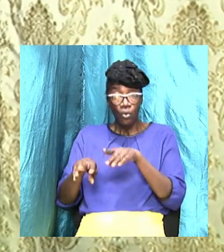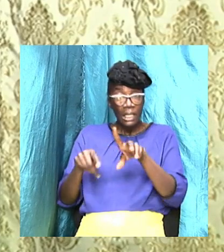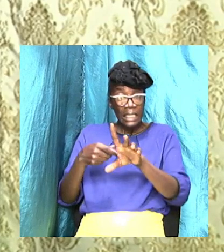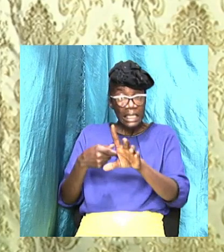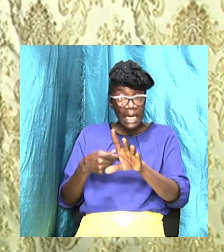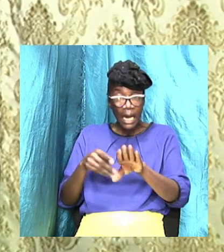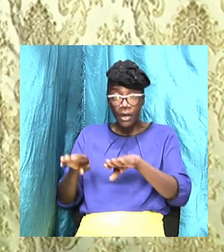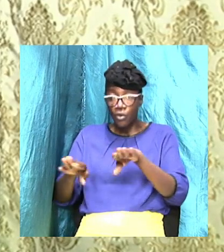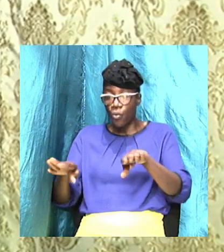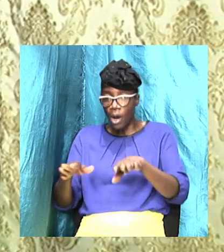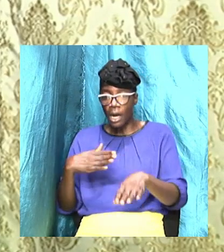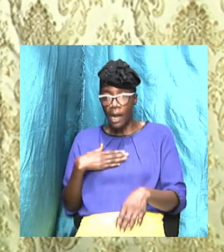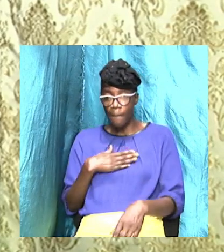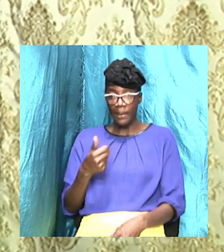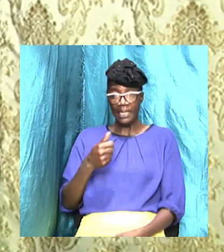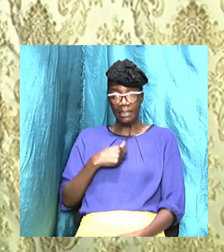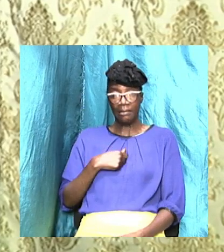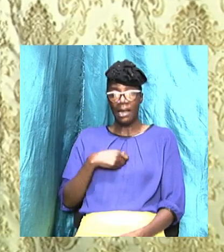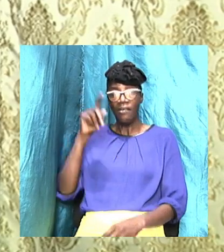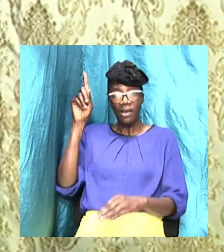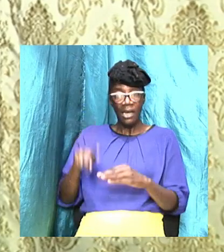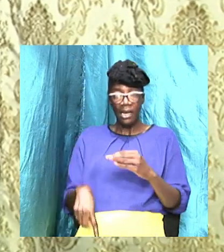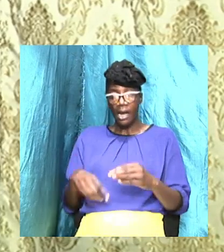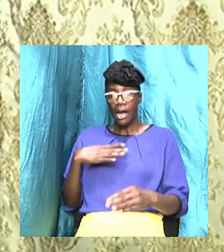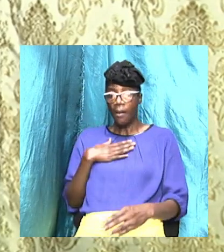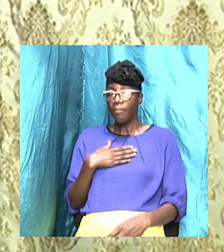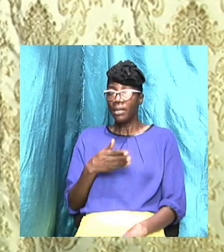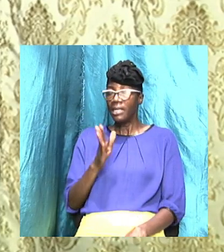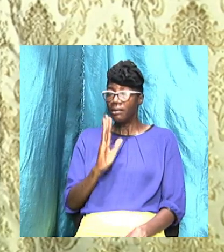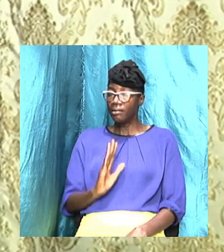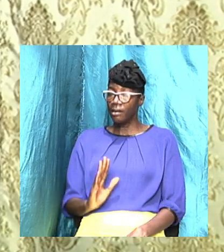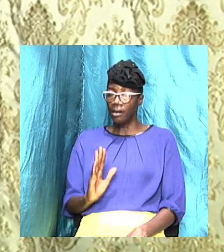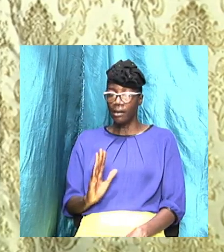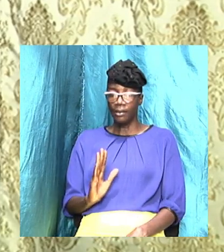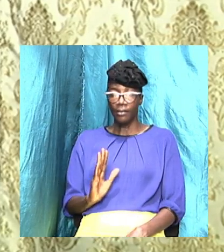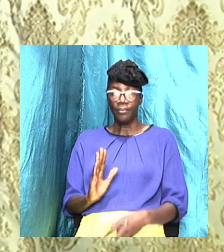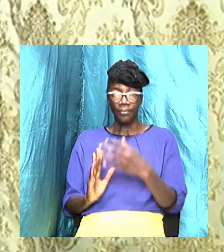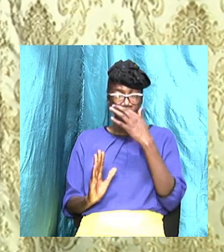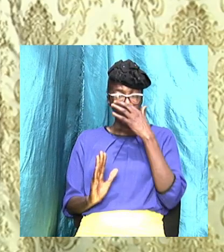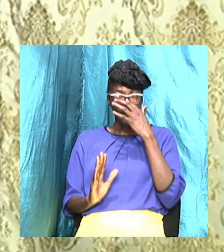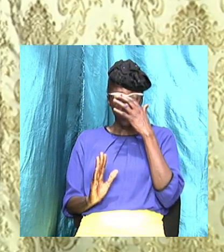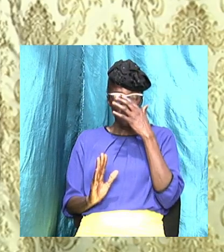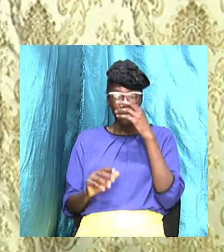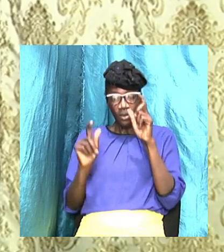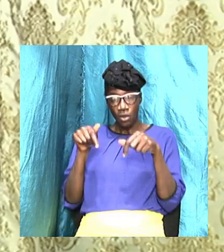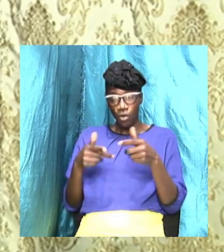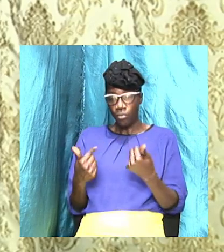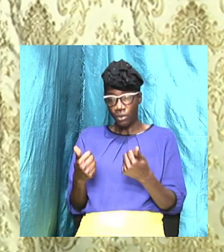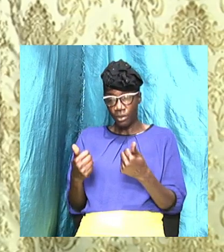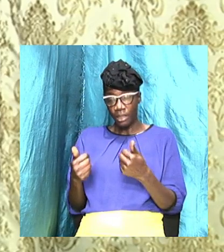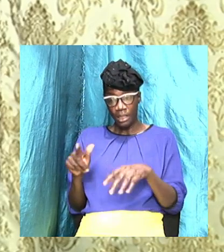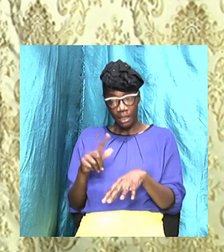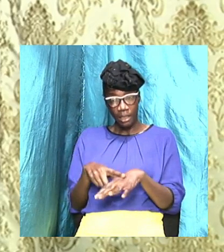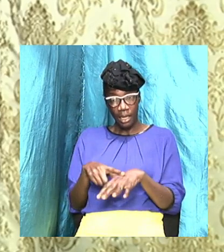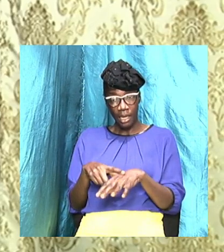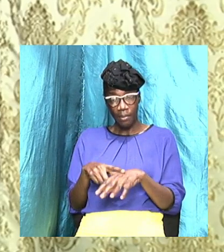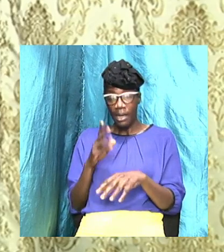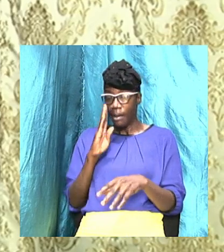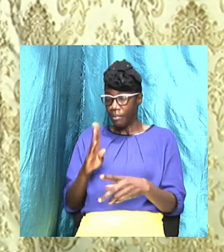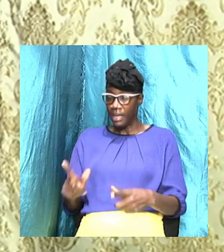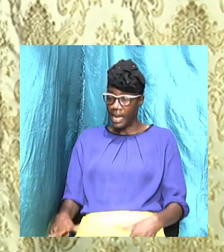and please yourself, you cannot please God. We must come to the point of being a